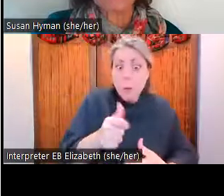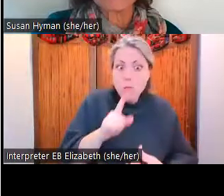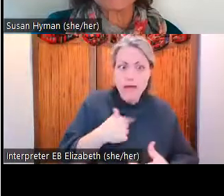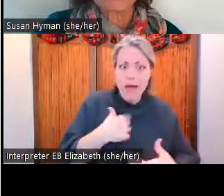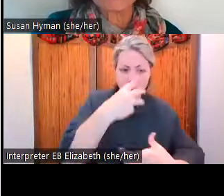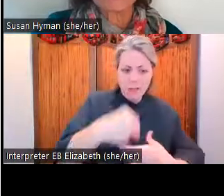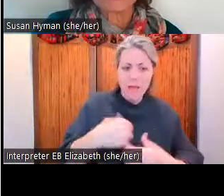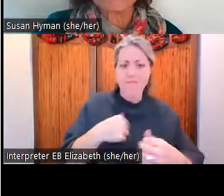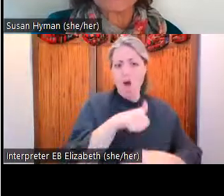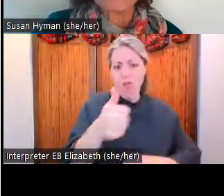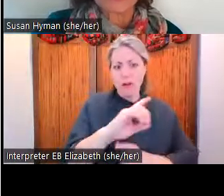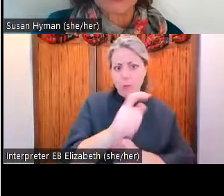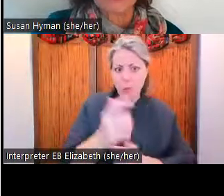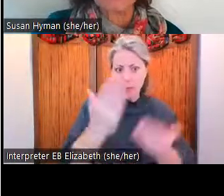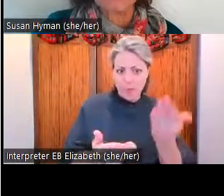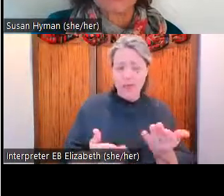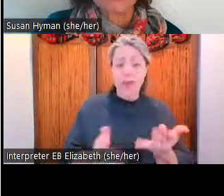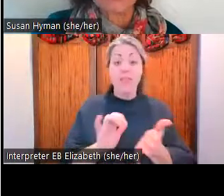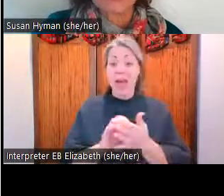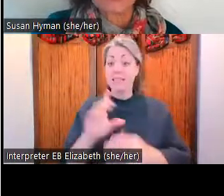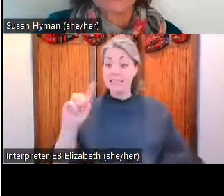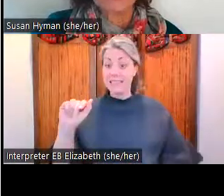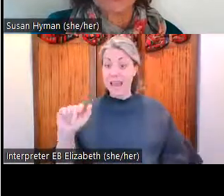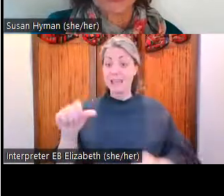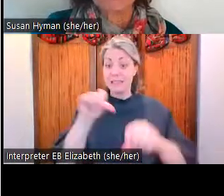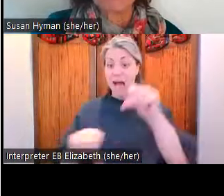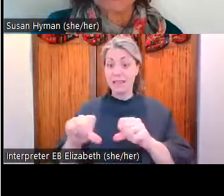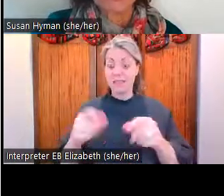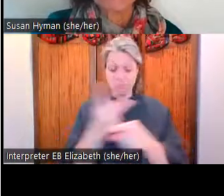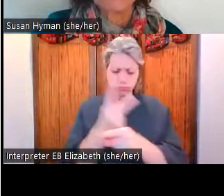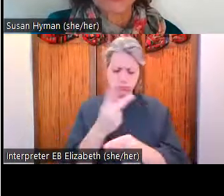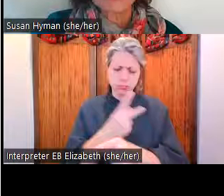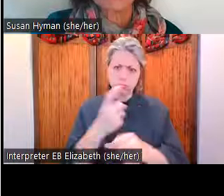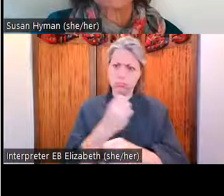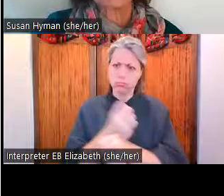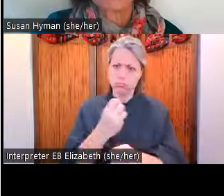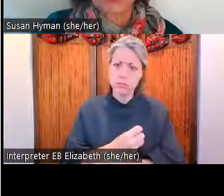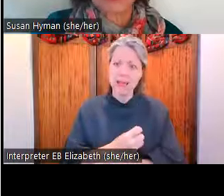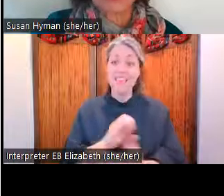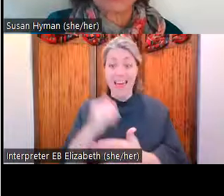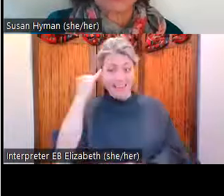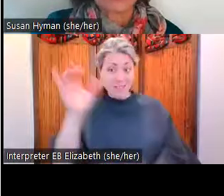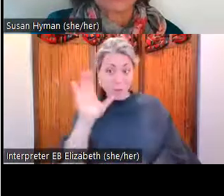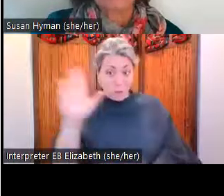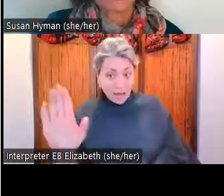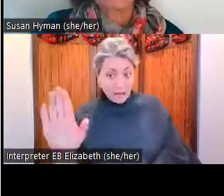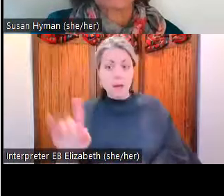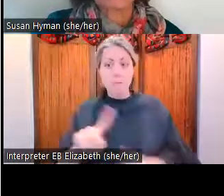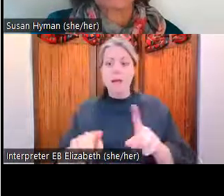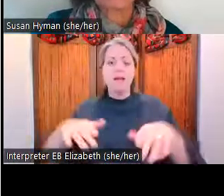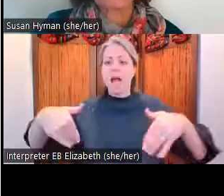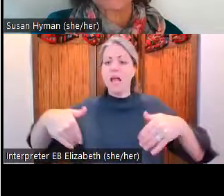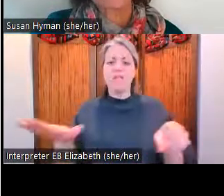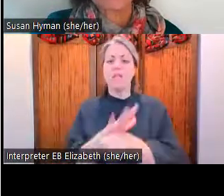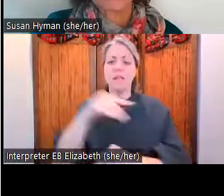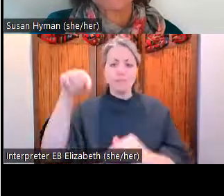a really good idea, whose time has not quite come yet. That